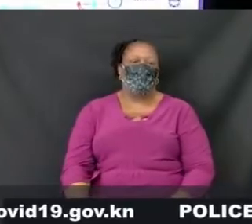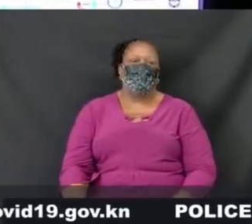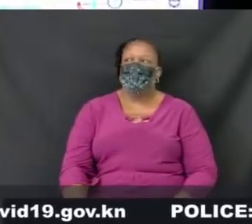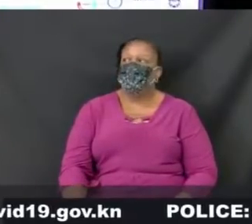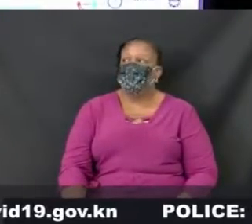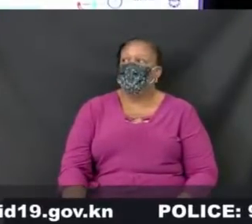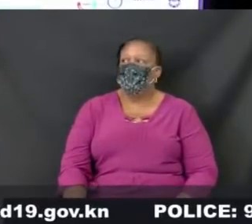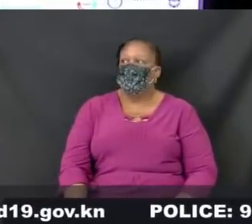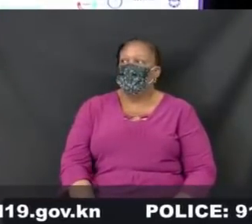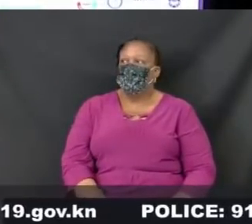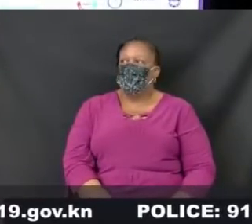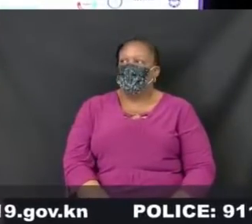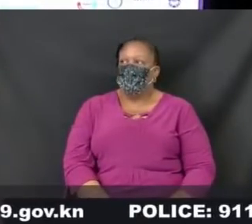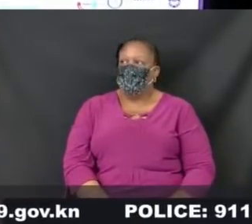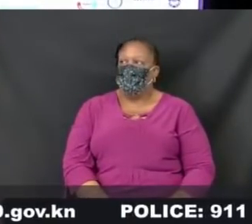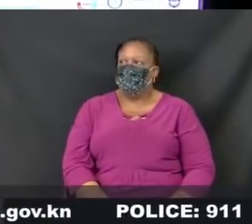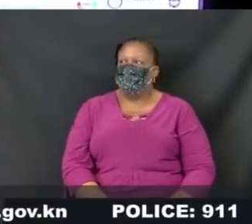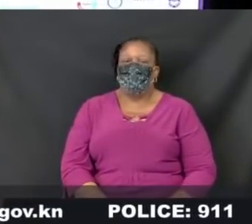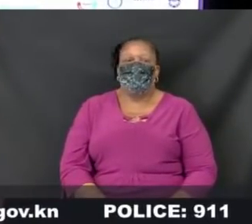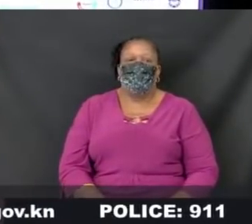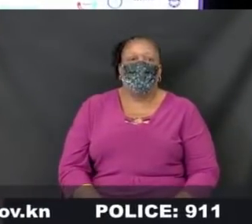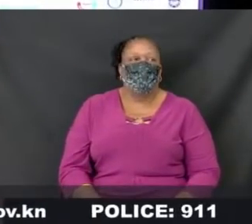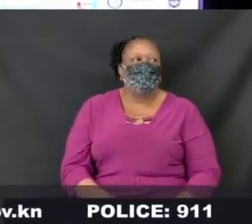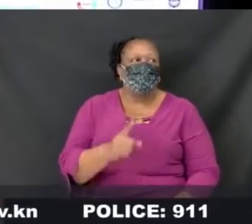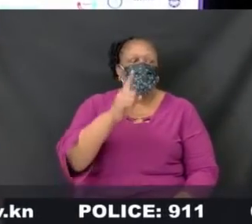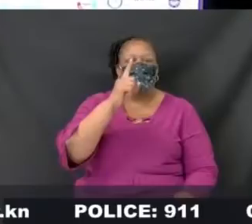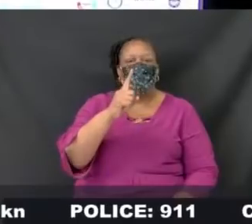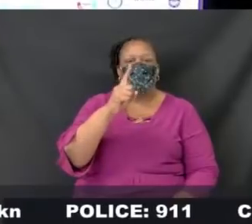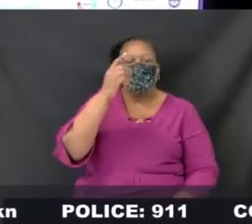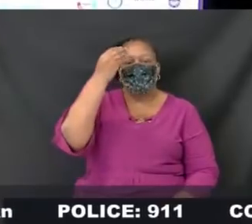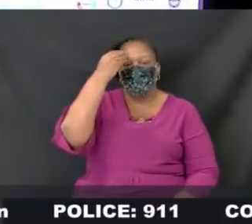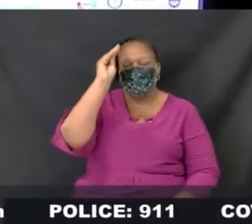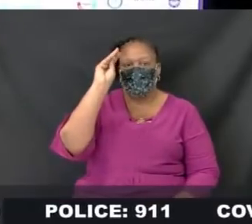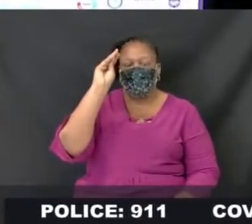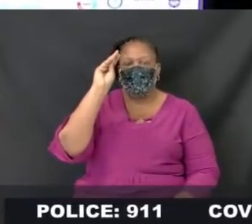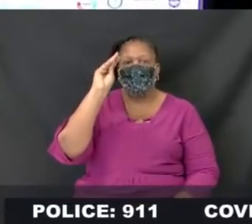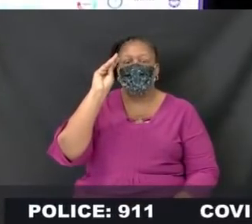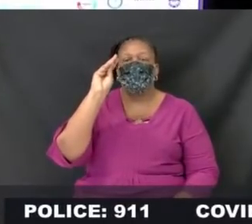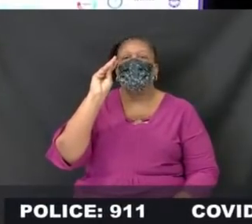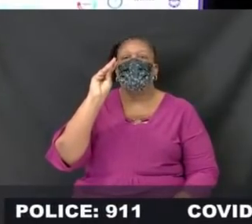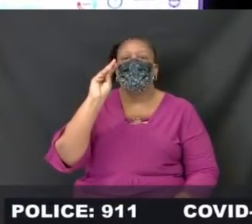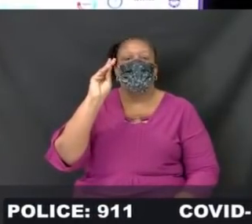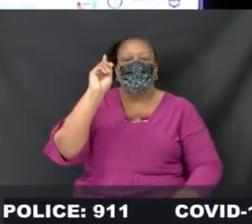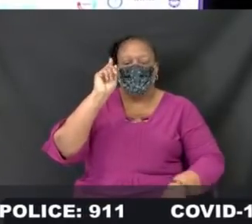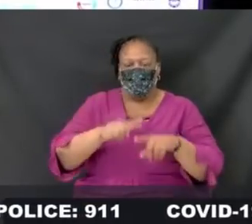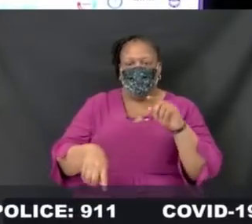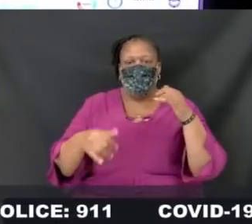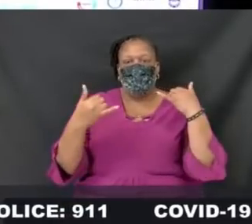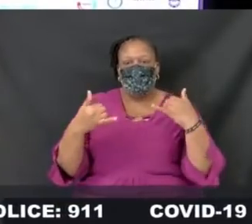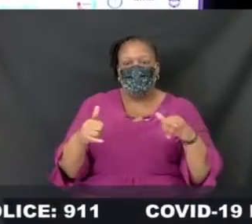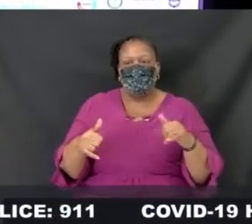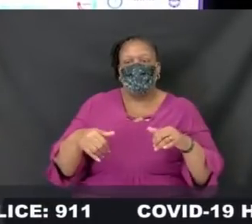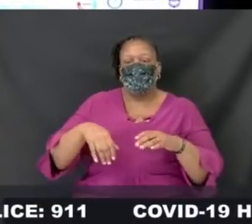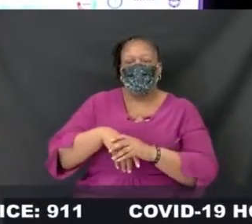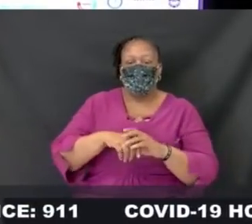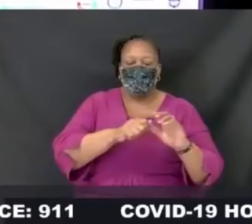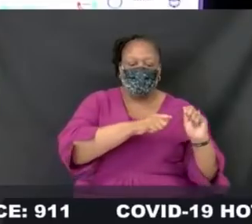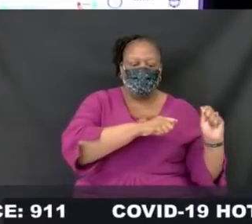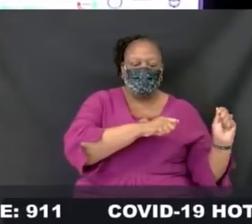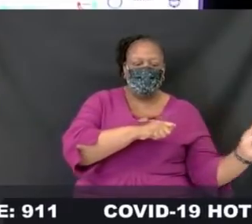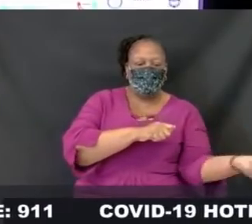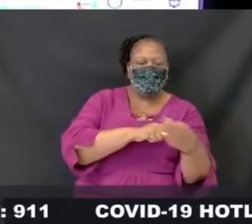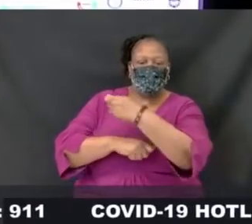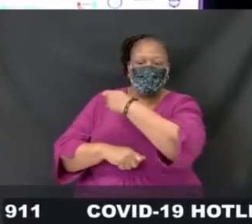could not play in the Australian Open because he was not vaccinated. But tennis is not